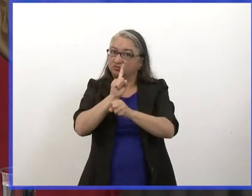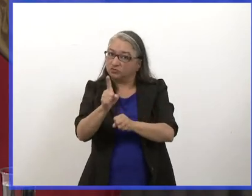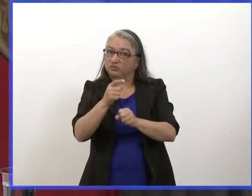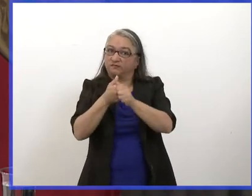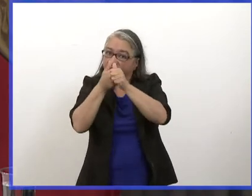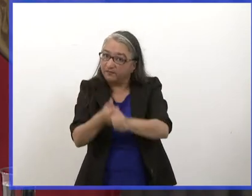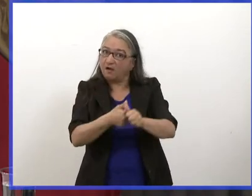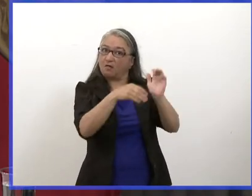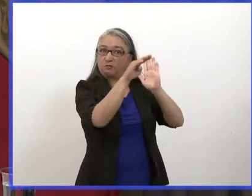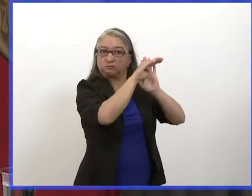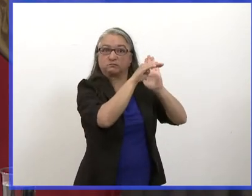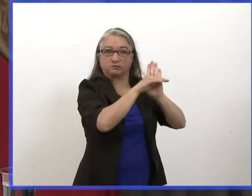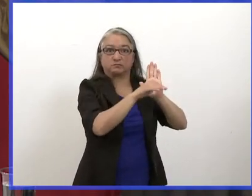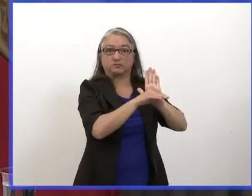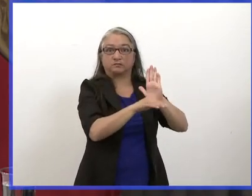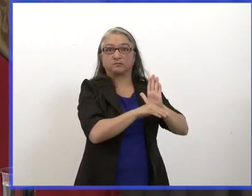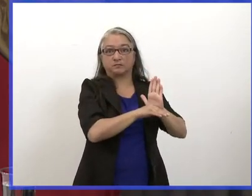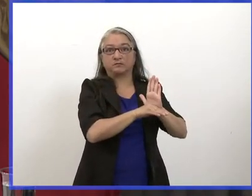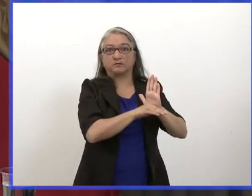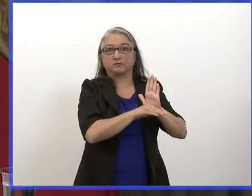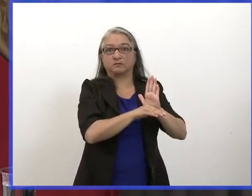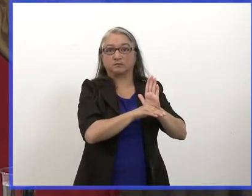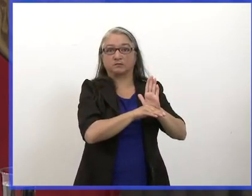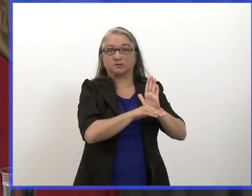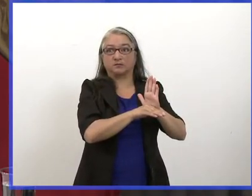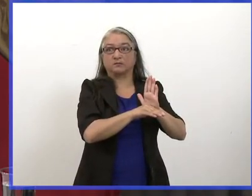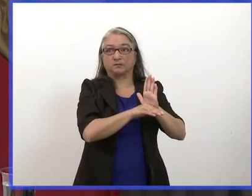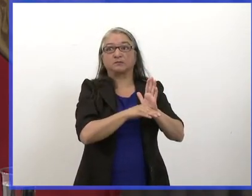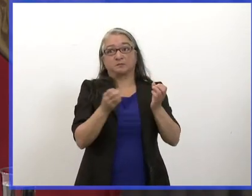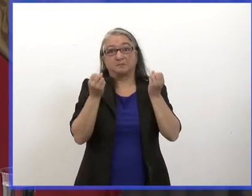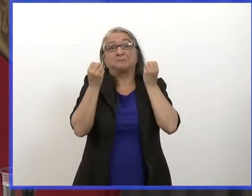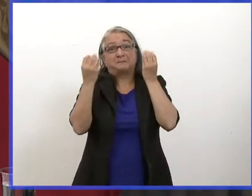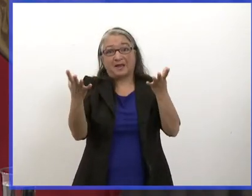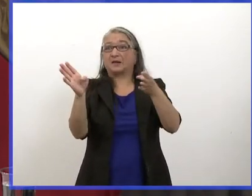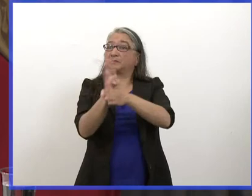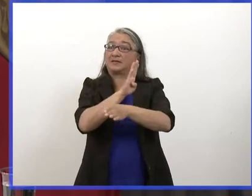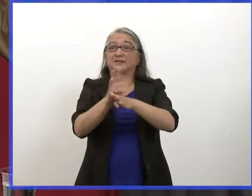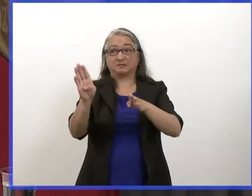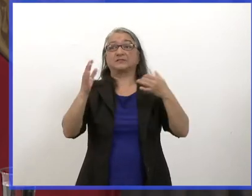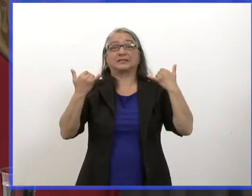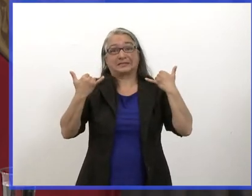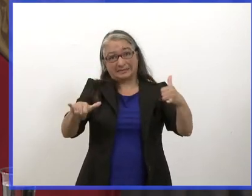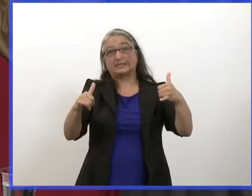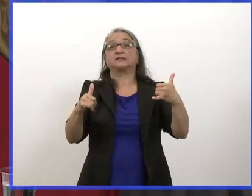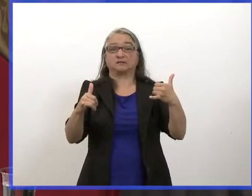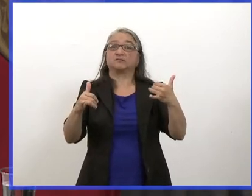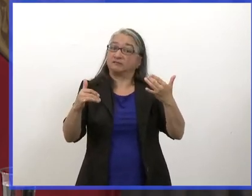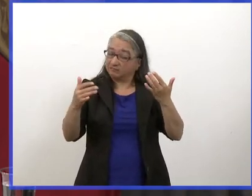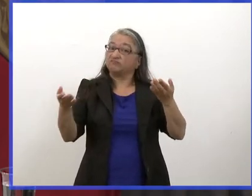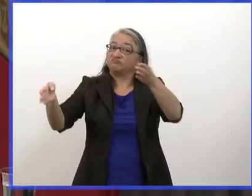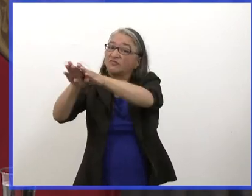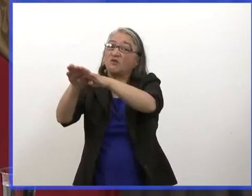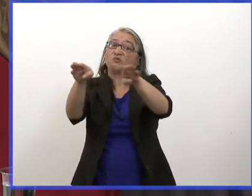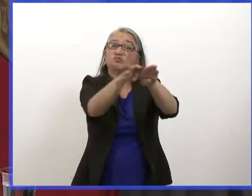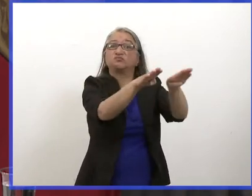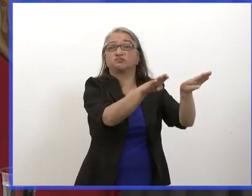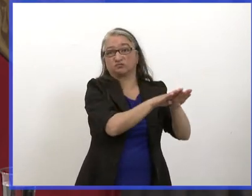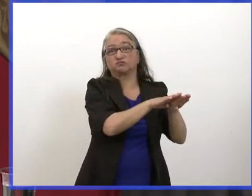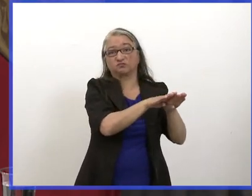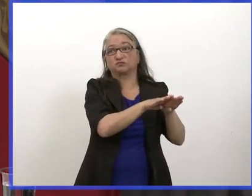Many businesses and organizations will remain closed for in-person service, including gyms and fitness